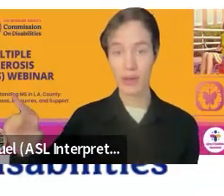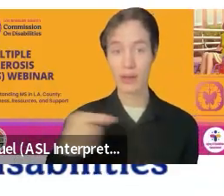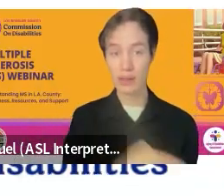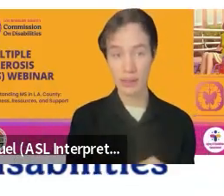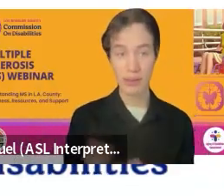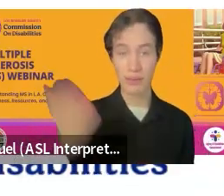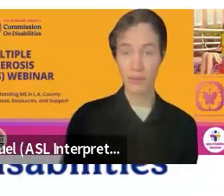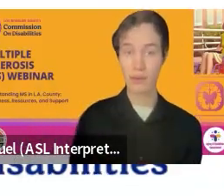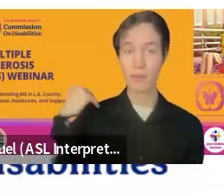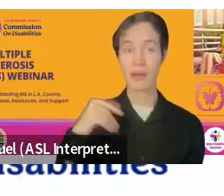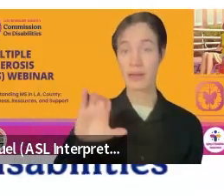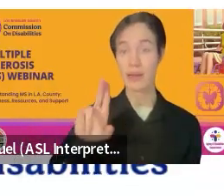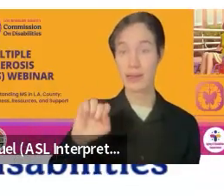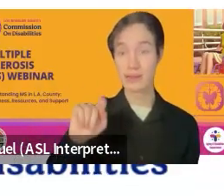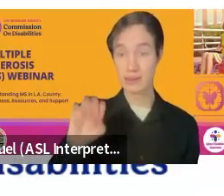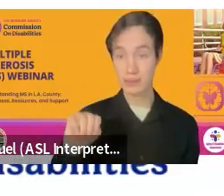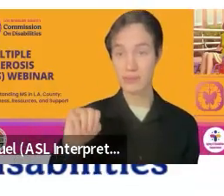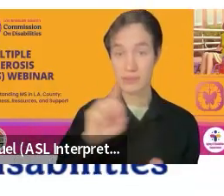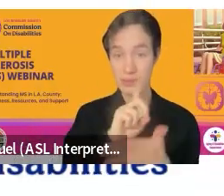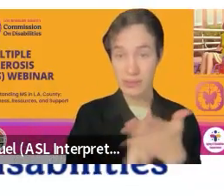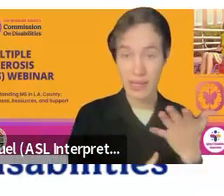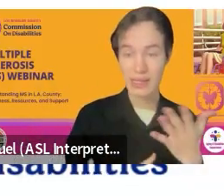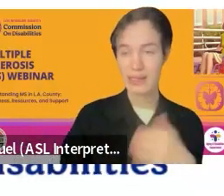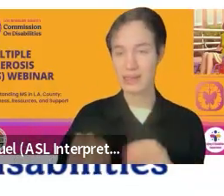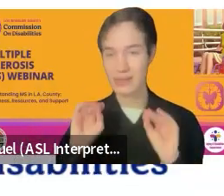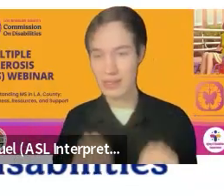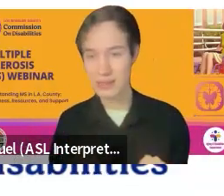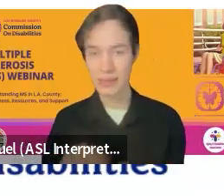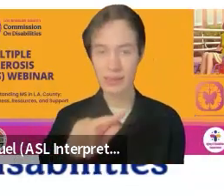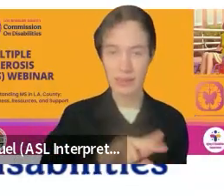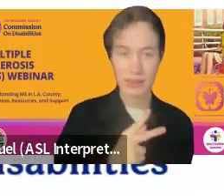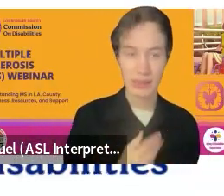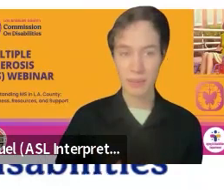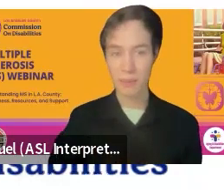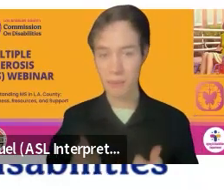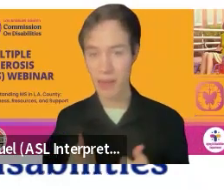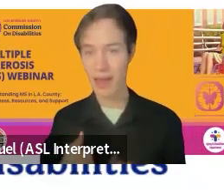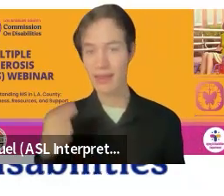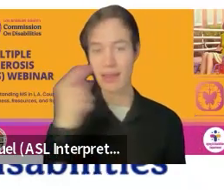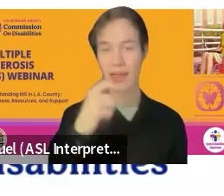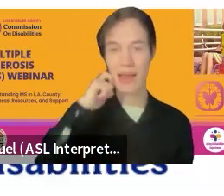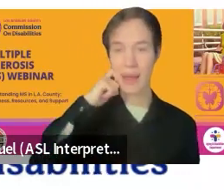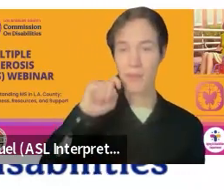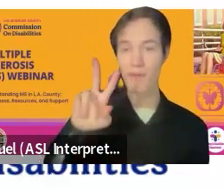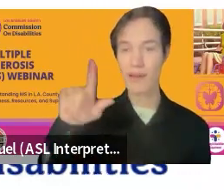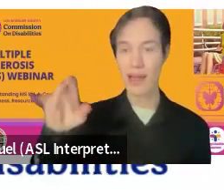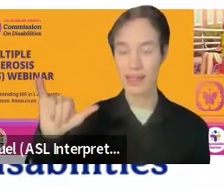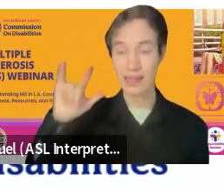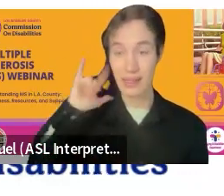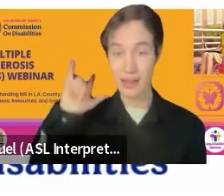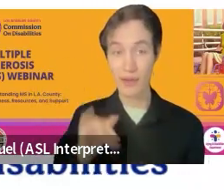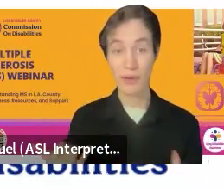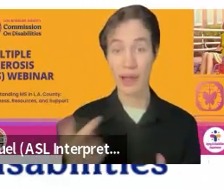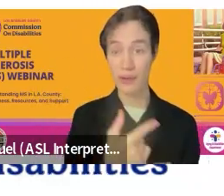design and installation, kitchen and bath dealerships in Apple Valley, California. Currently, he serves as a peer